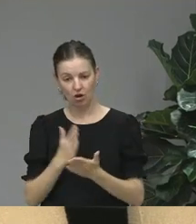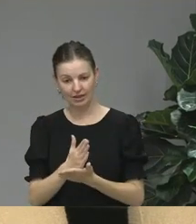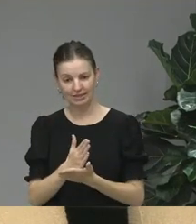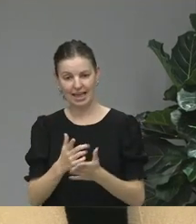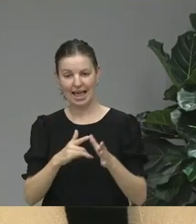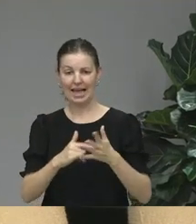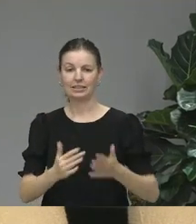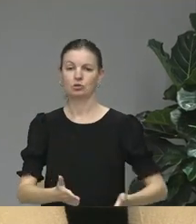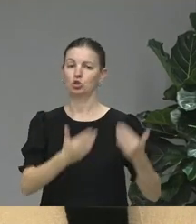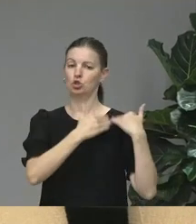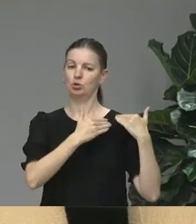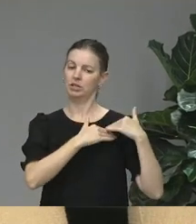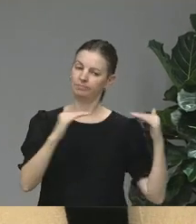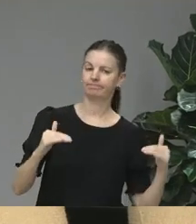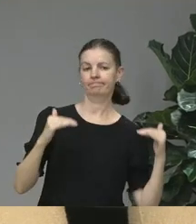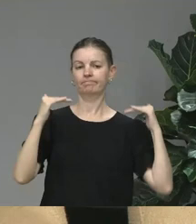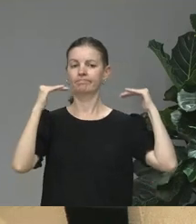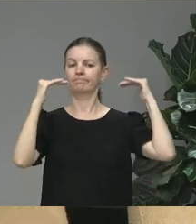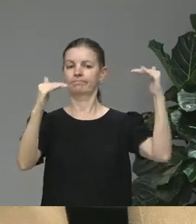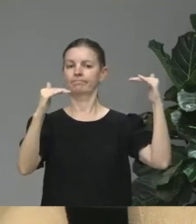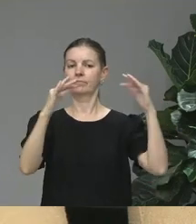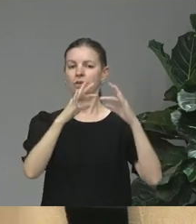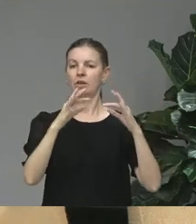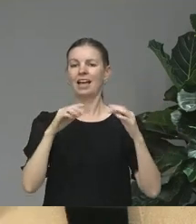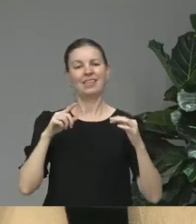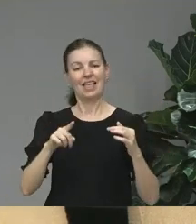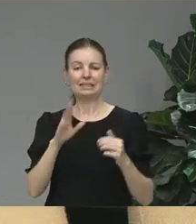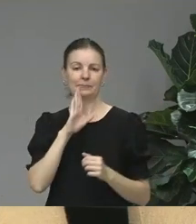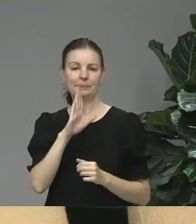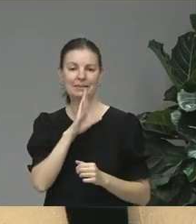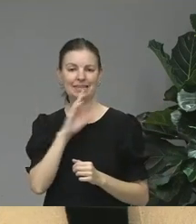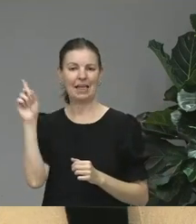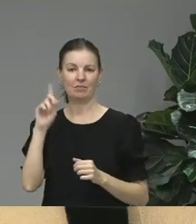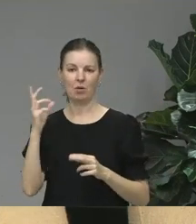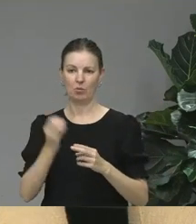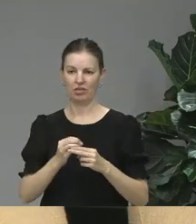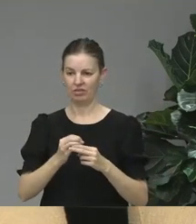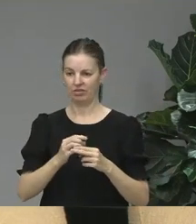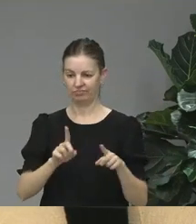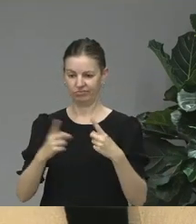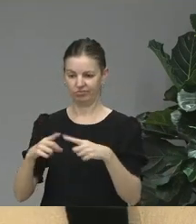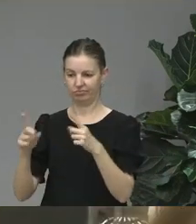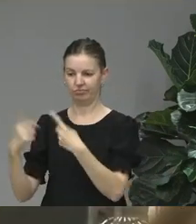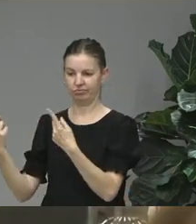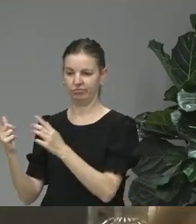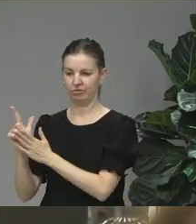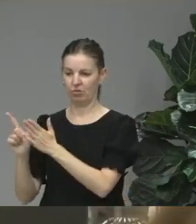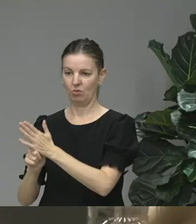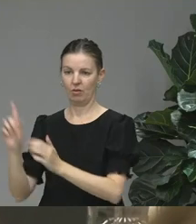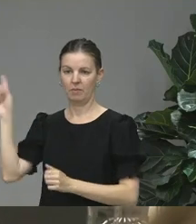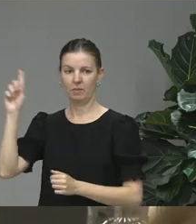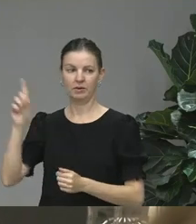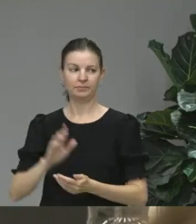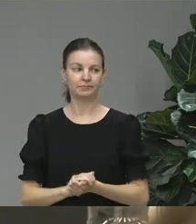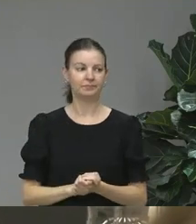elevates it to a level that is just missing in the fragmented approach we have to such matters. Terry, this second duty